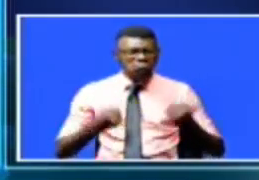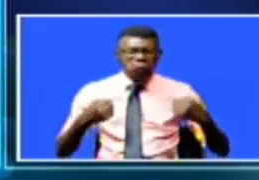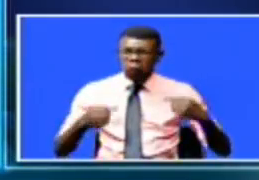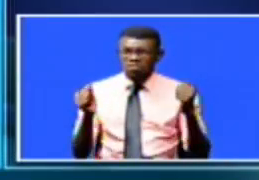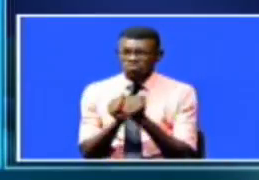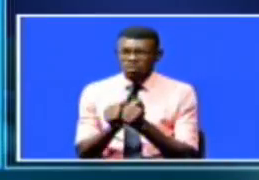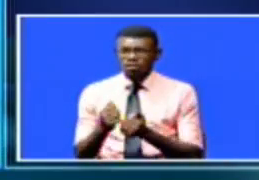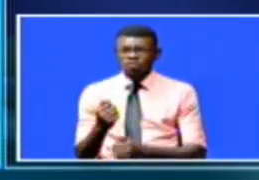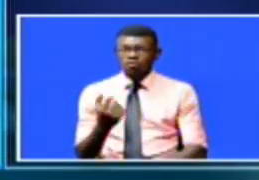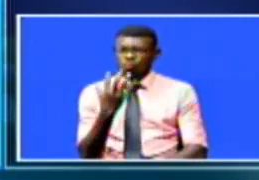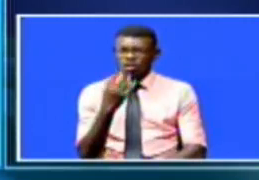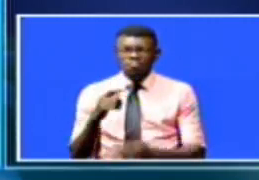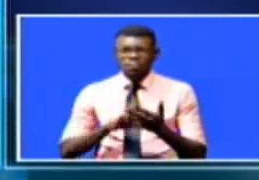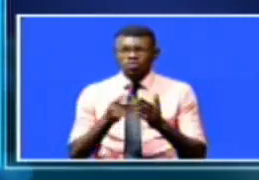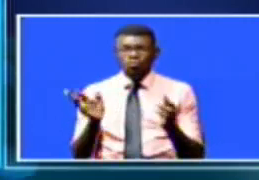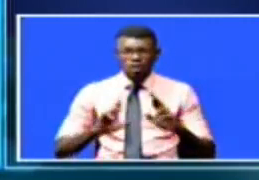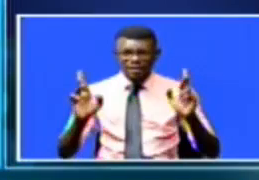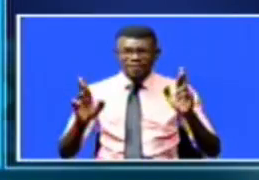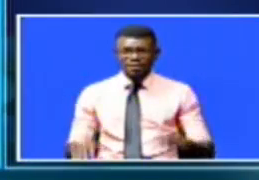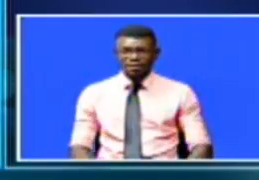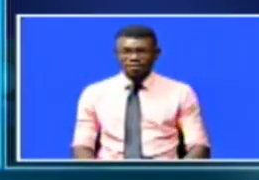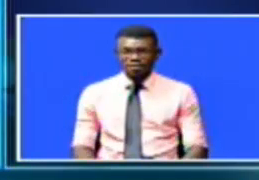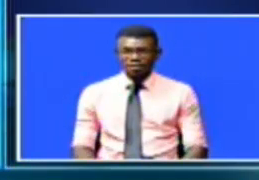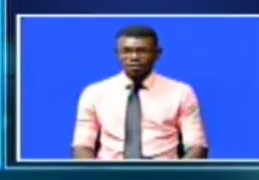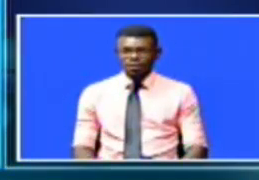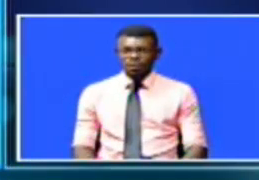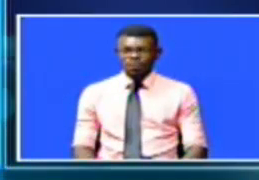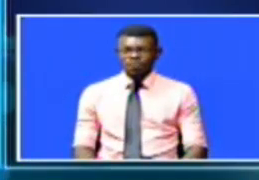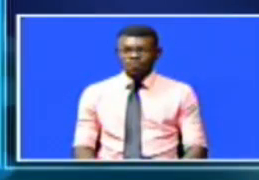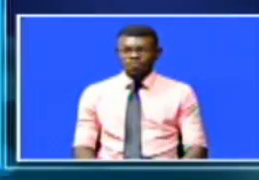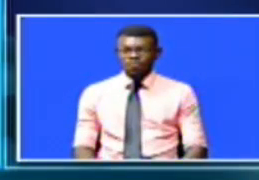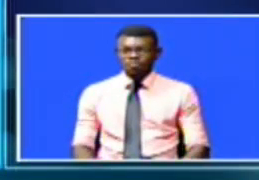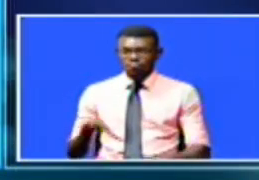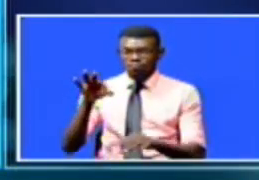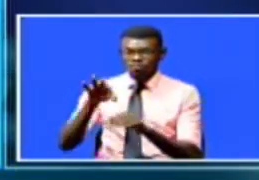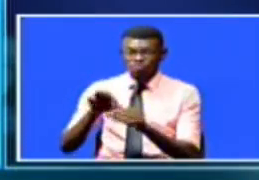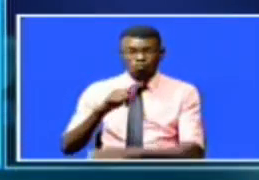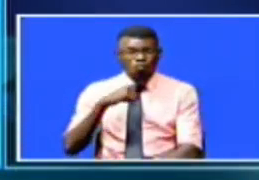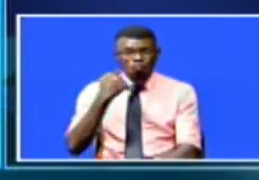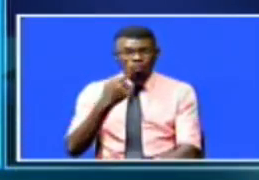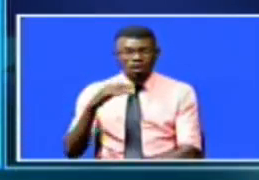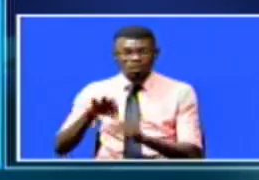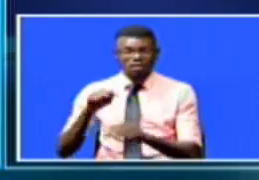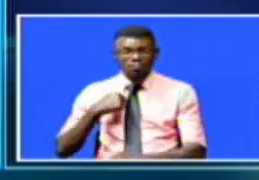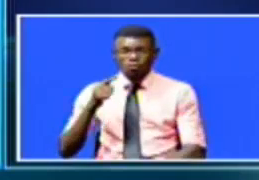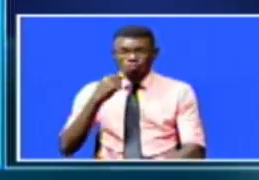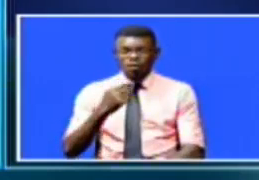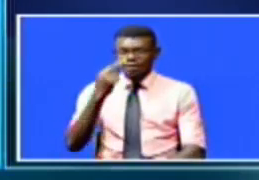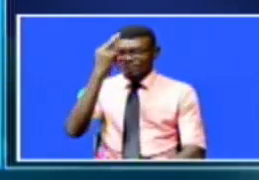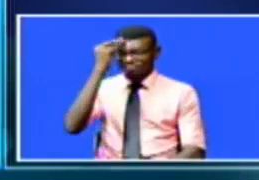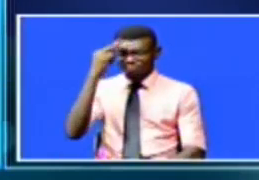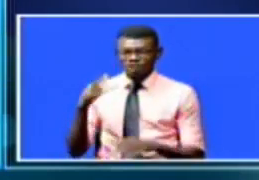You're telling them to bring it on. I was elected by the members of the Maasai Nation and other people who live in